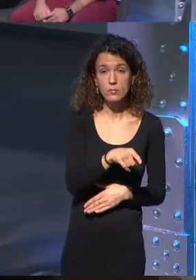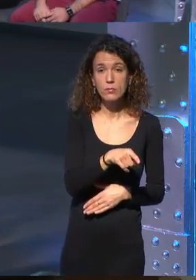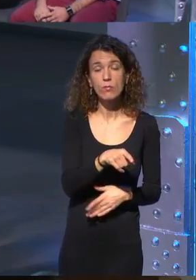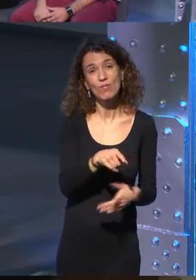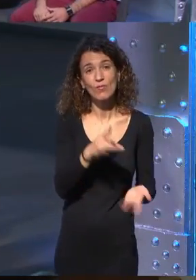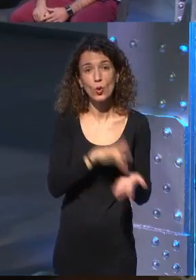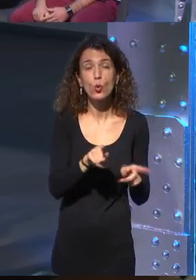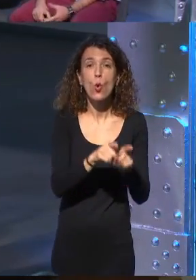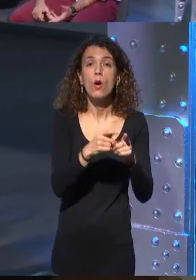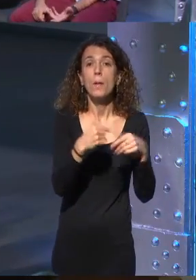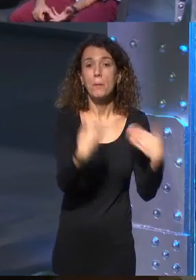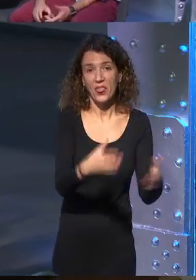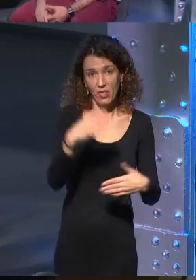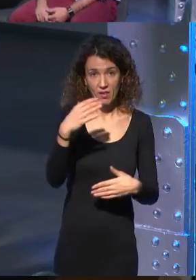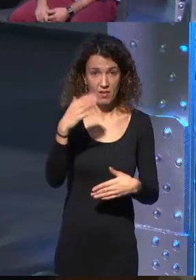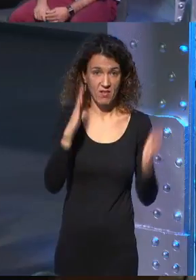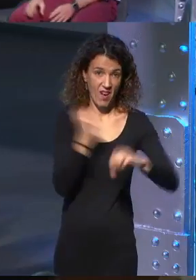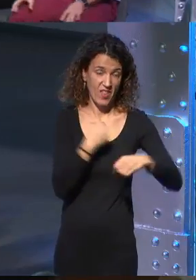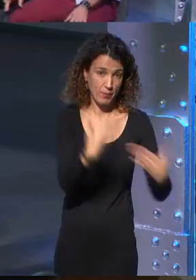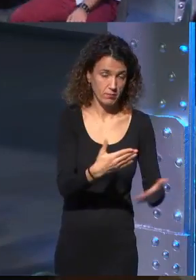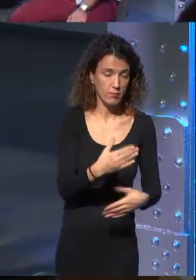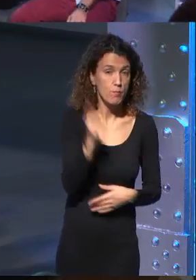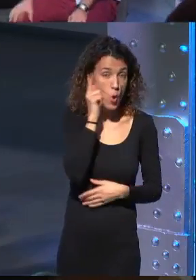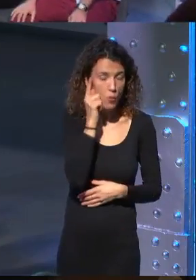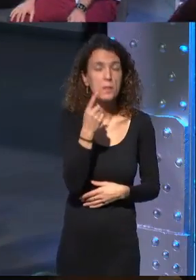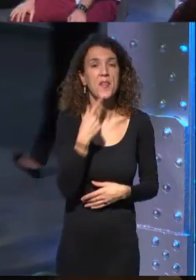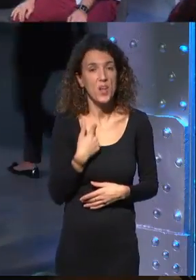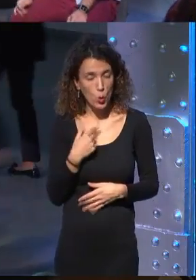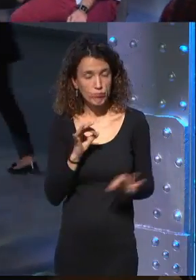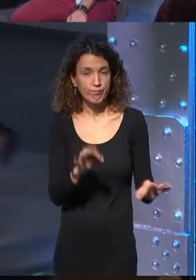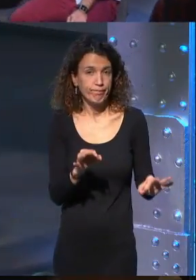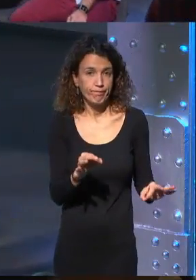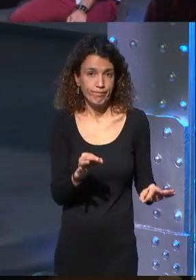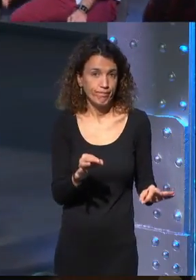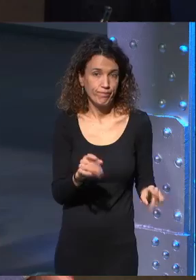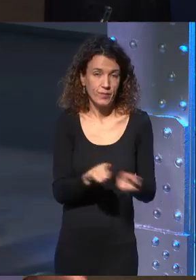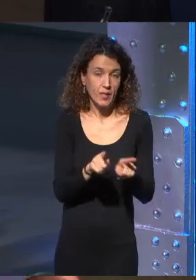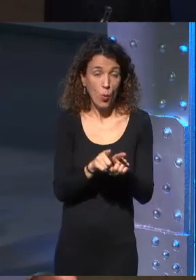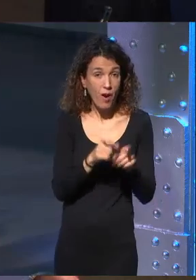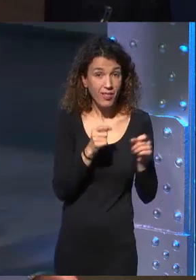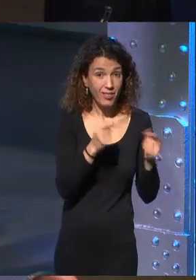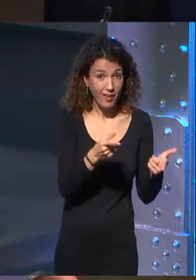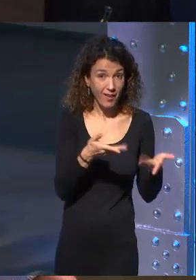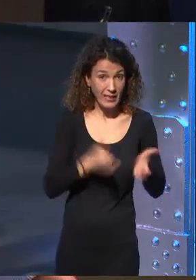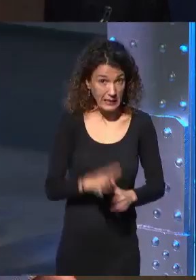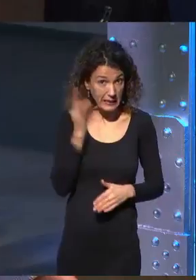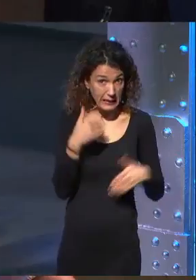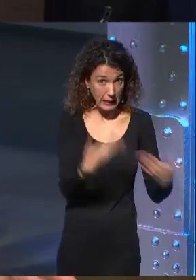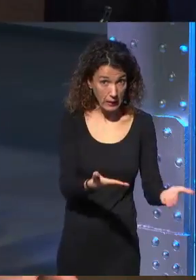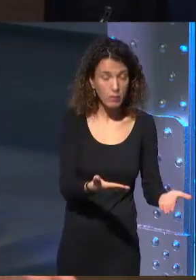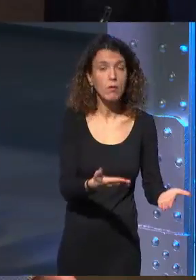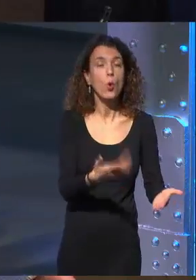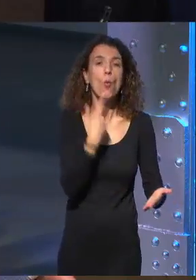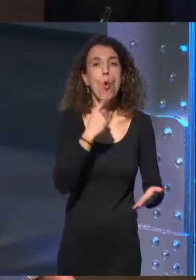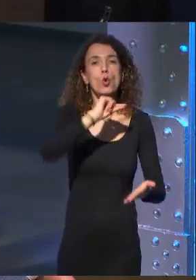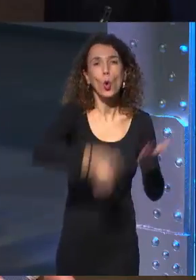principal, and the Three Magic Kings had taken a smartphone to his daughter, and he said,